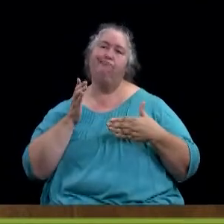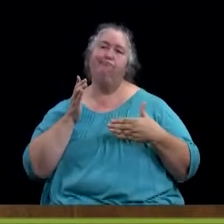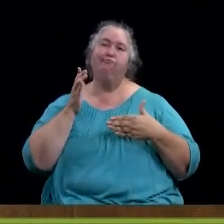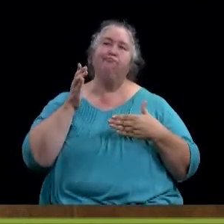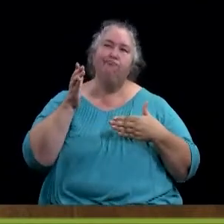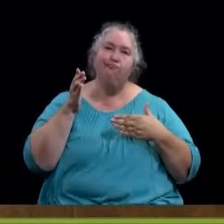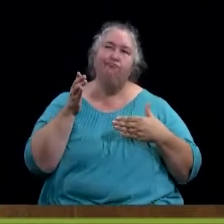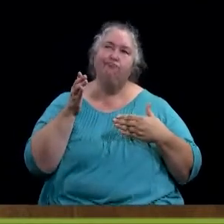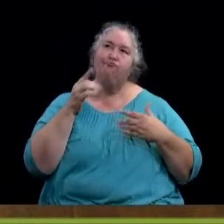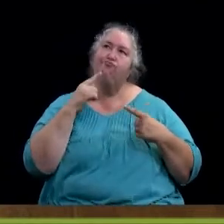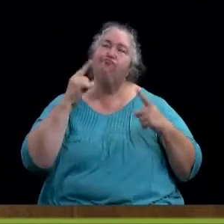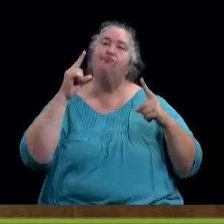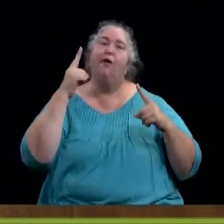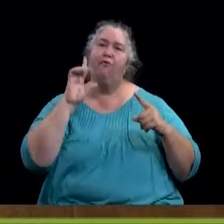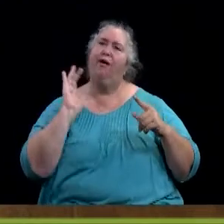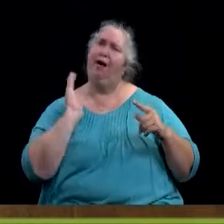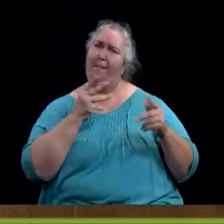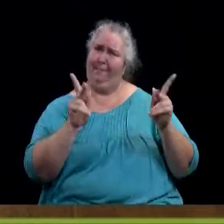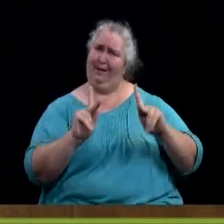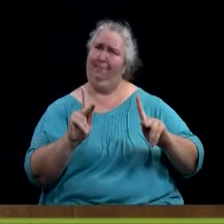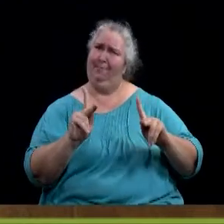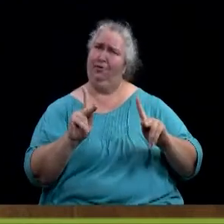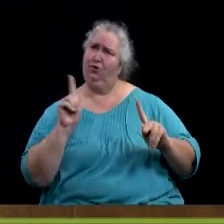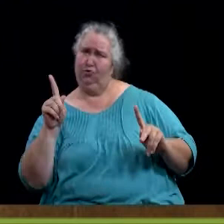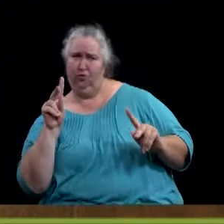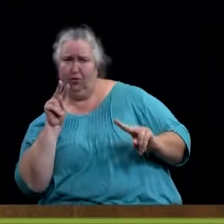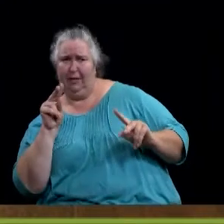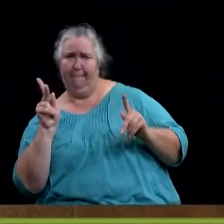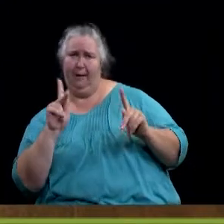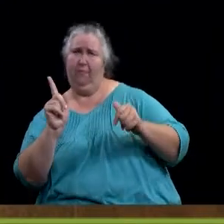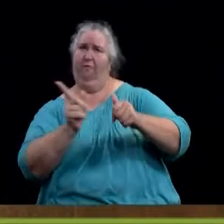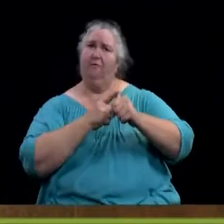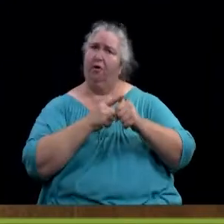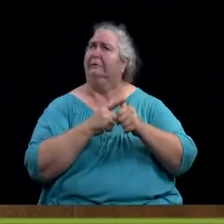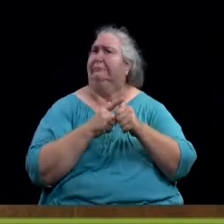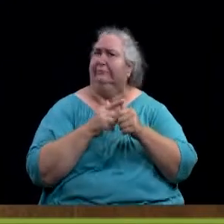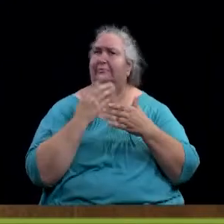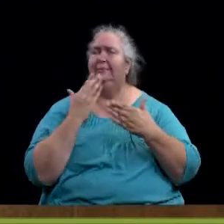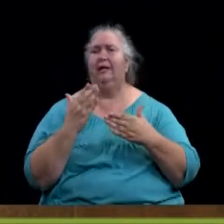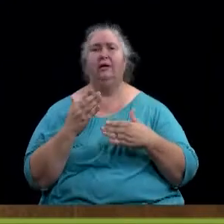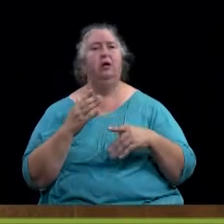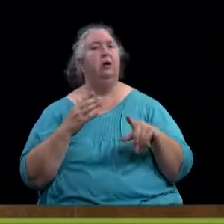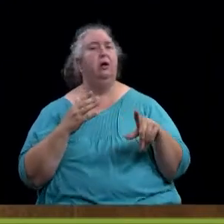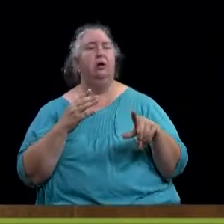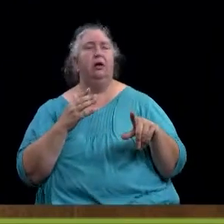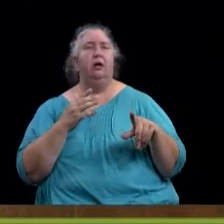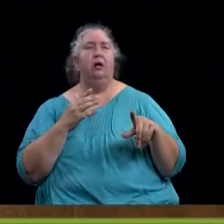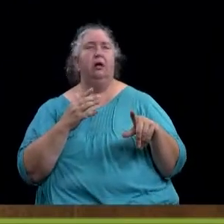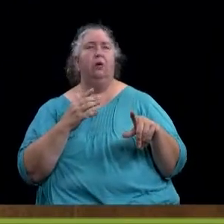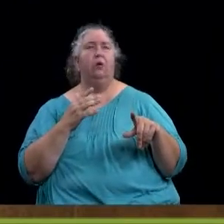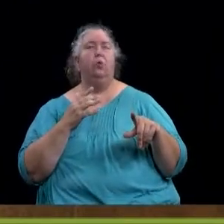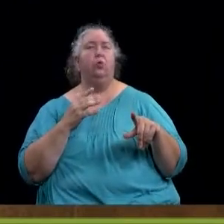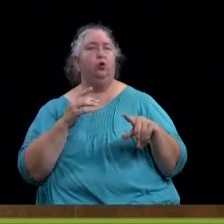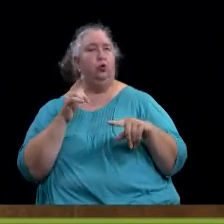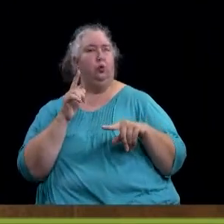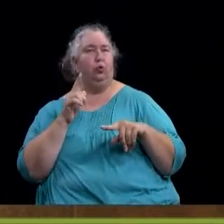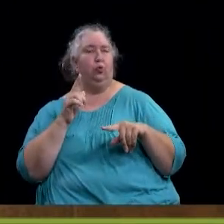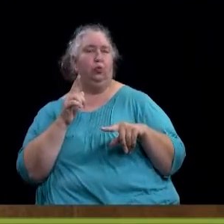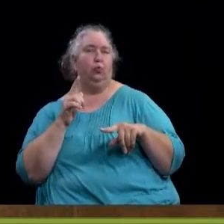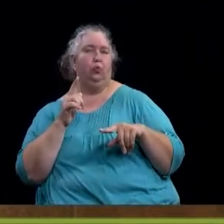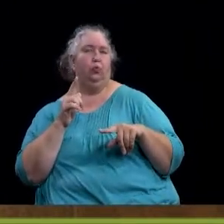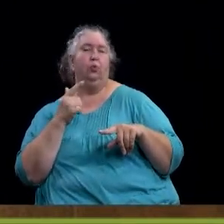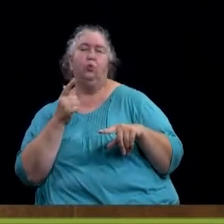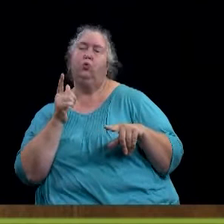for our businesses. I mean, you'll never question that we are a pro-business, progressive council